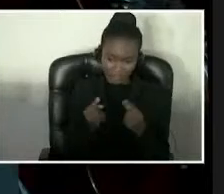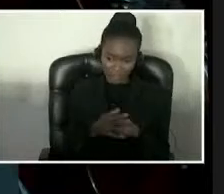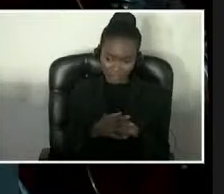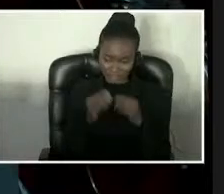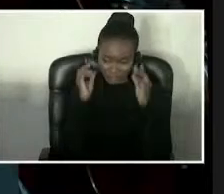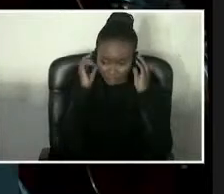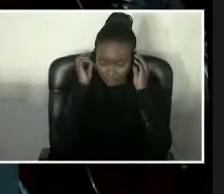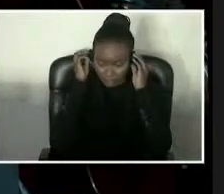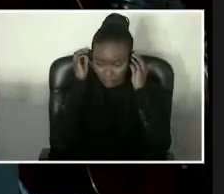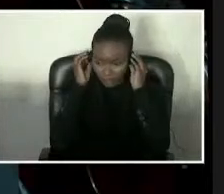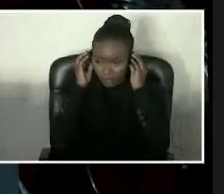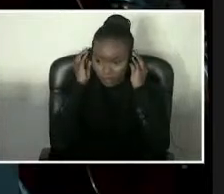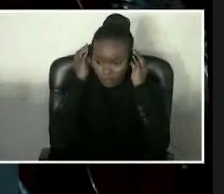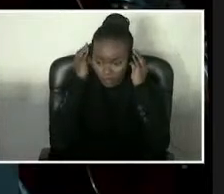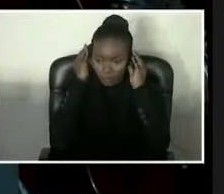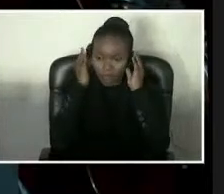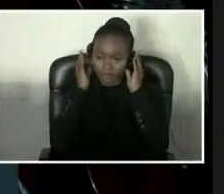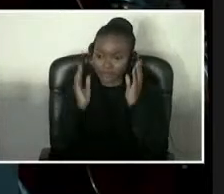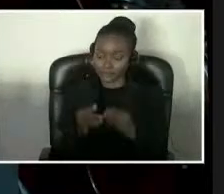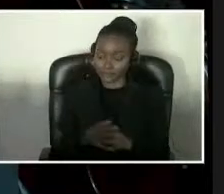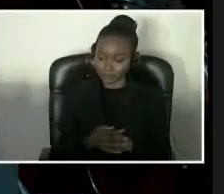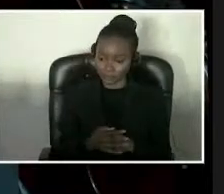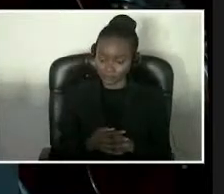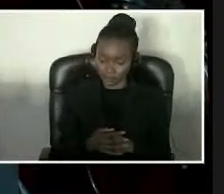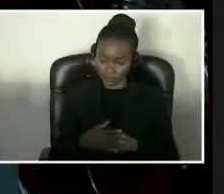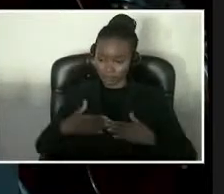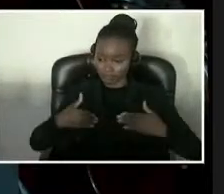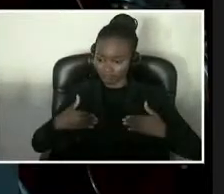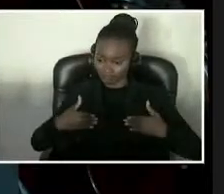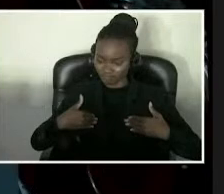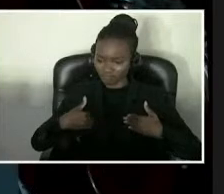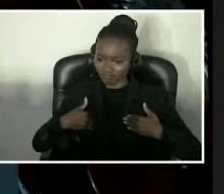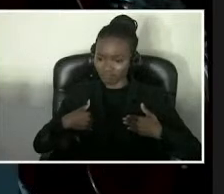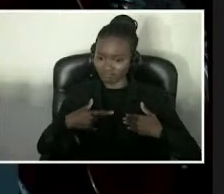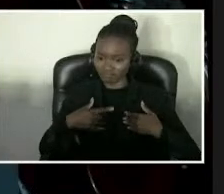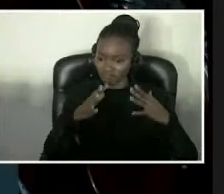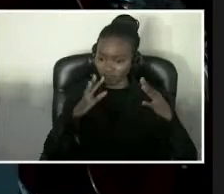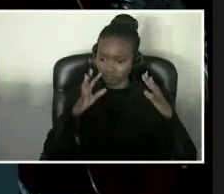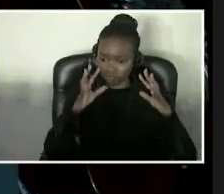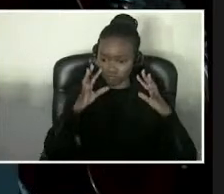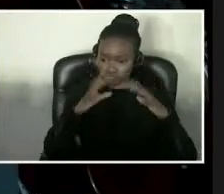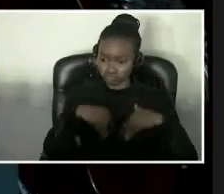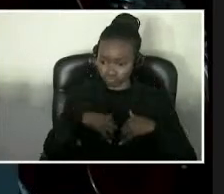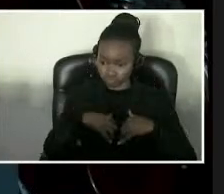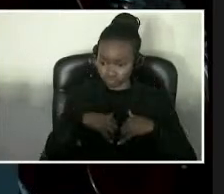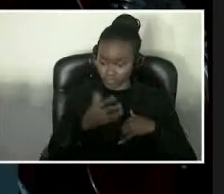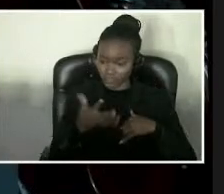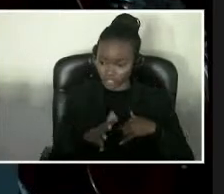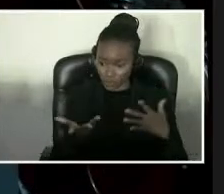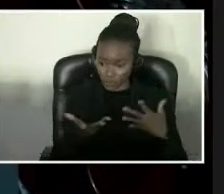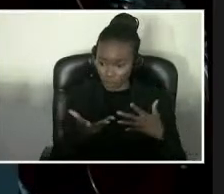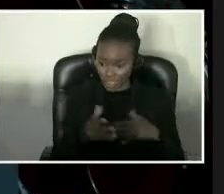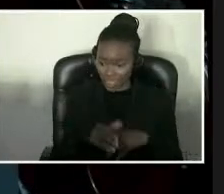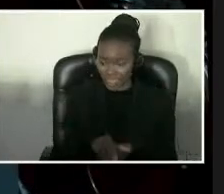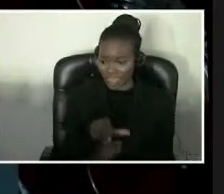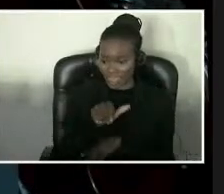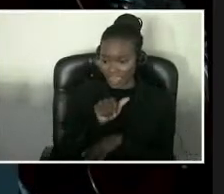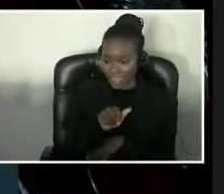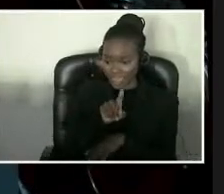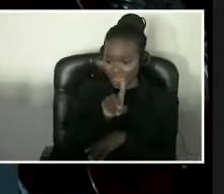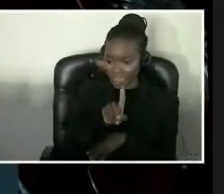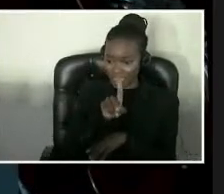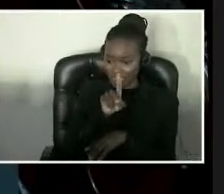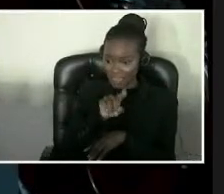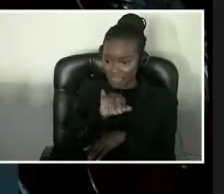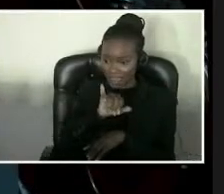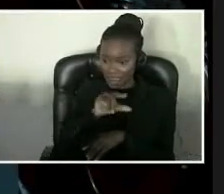this administration successfully collapsed the oncology health services in acting in hospital and hundreds of